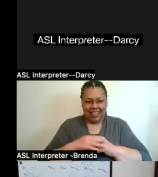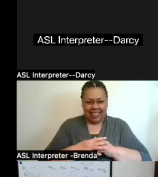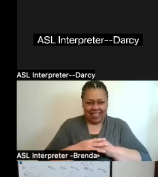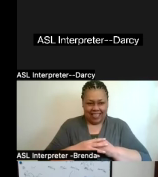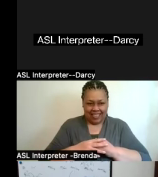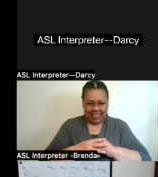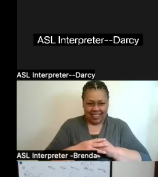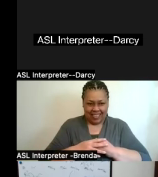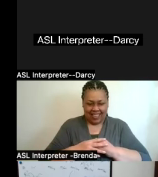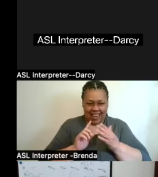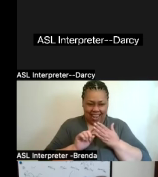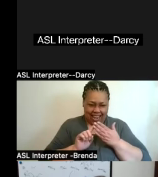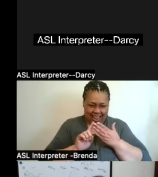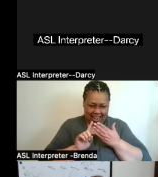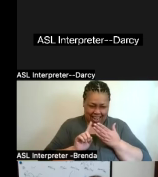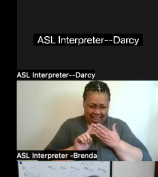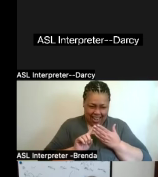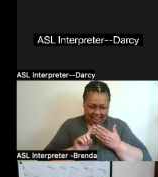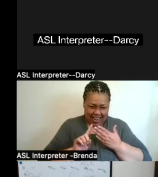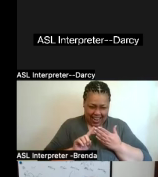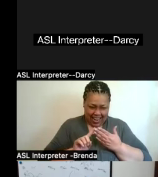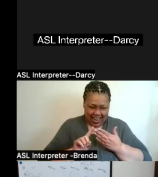Yeah, so we did an investigation in LA.